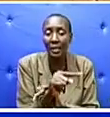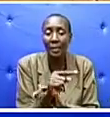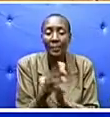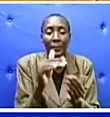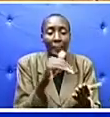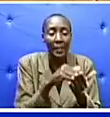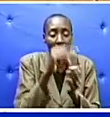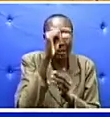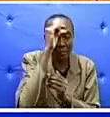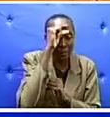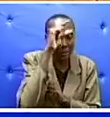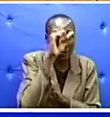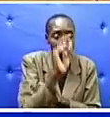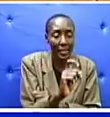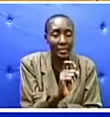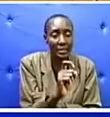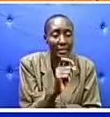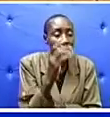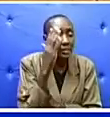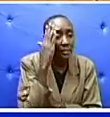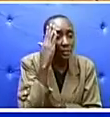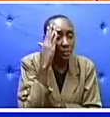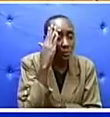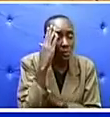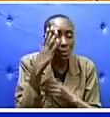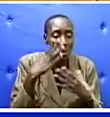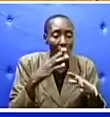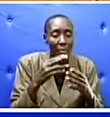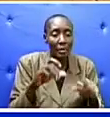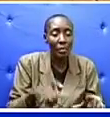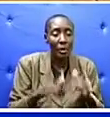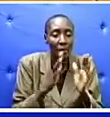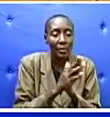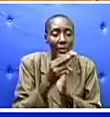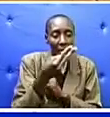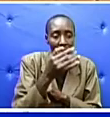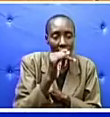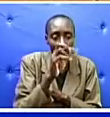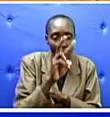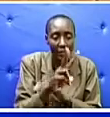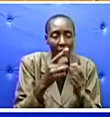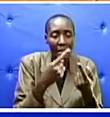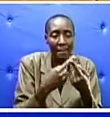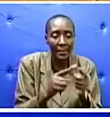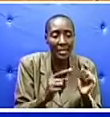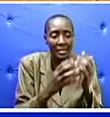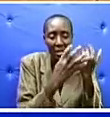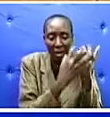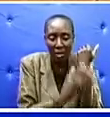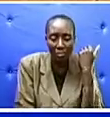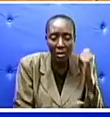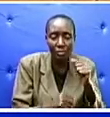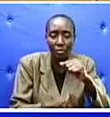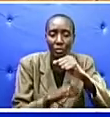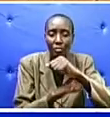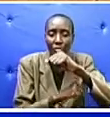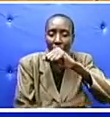government needs to find out people living with HIV who are low income earners, how can they cushion them with